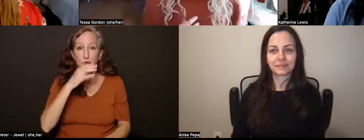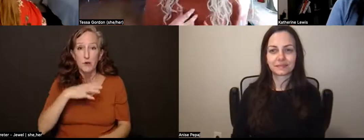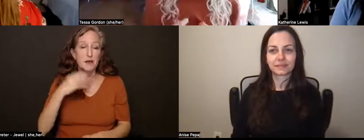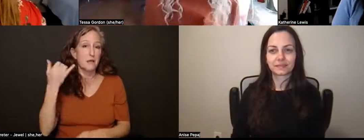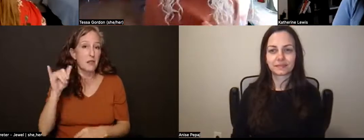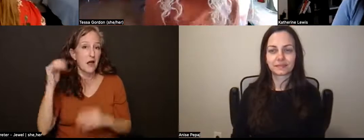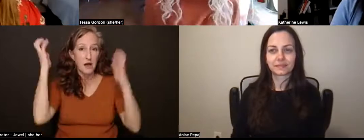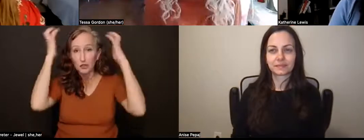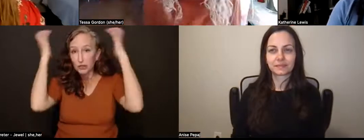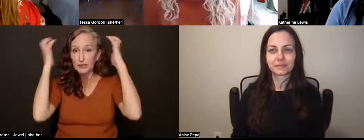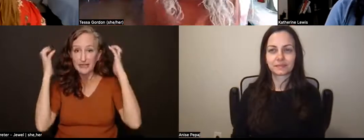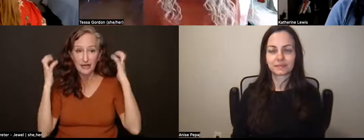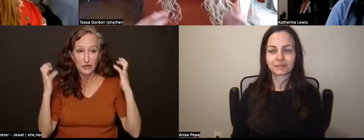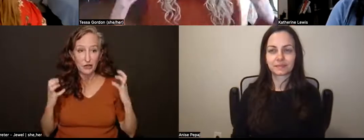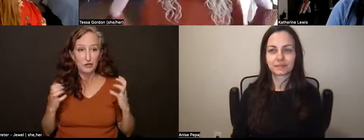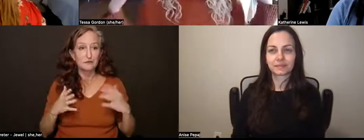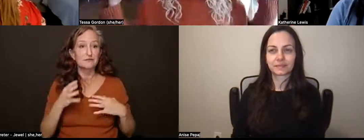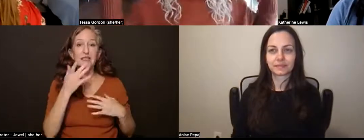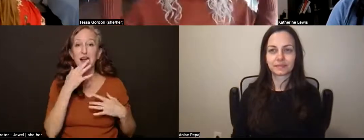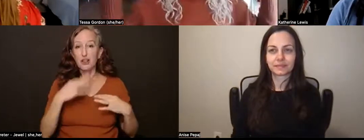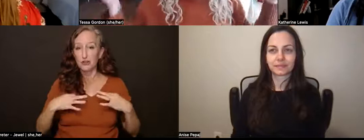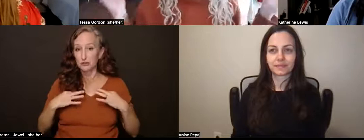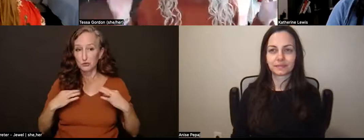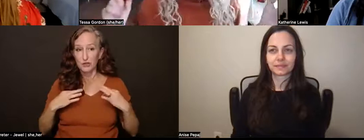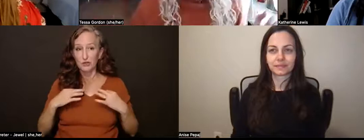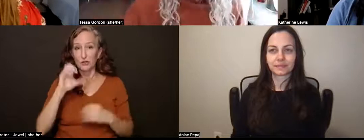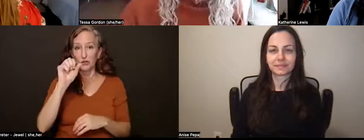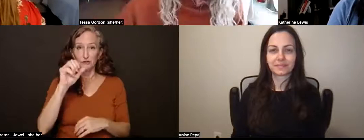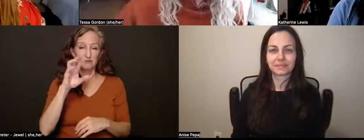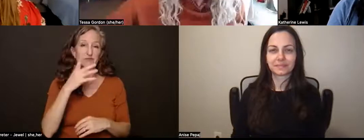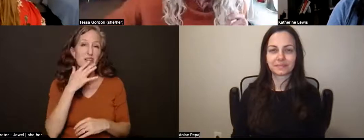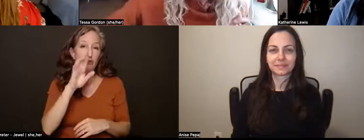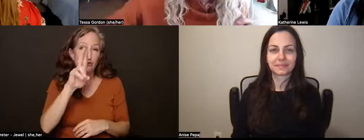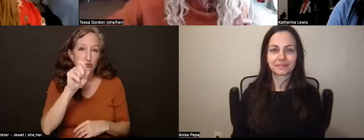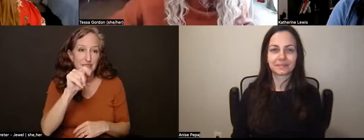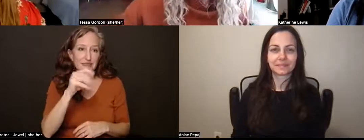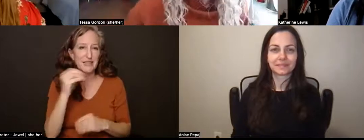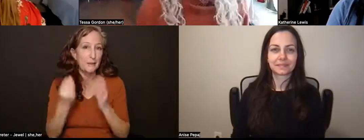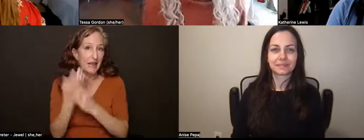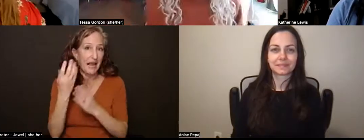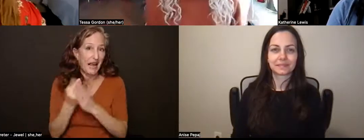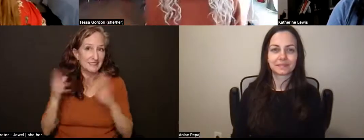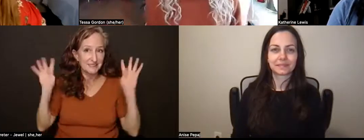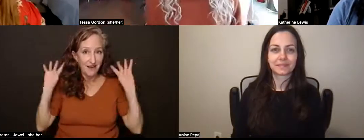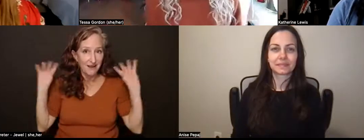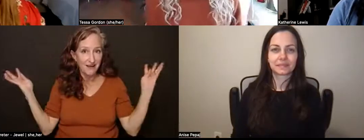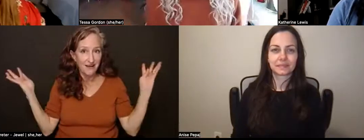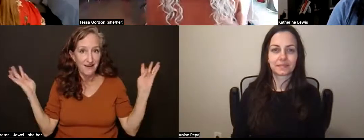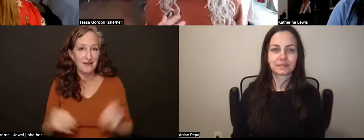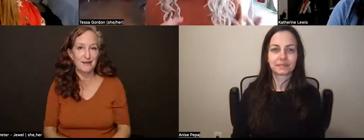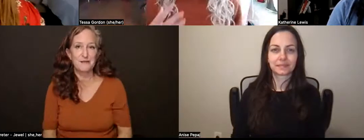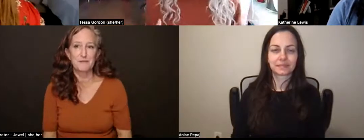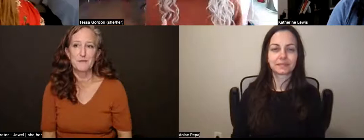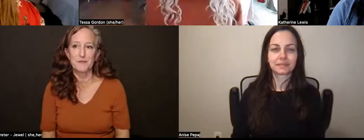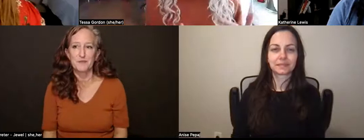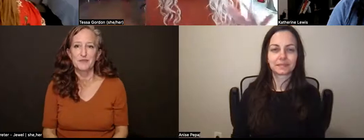hair, and in a rust sweater, and I have a million plants behind me. Okay, so I was trying to